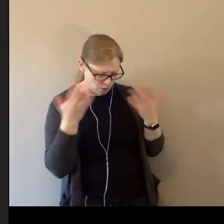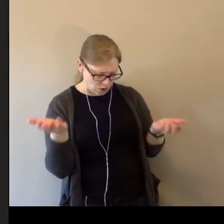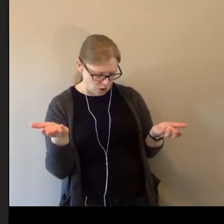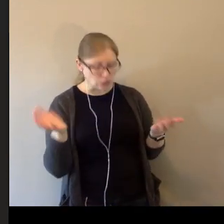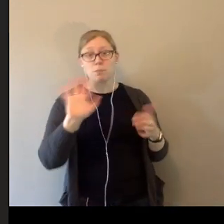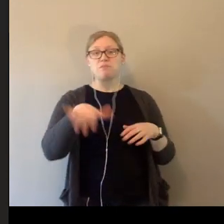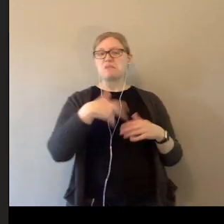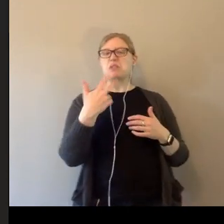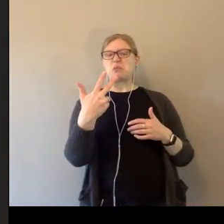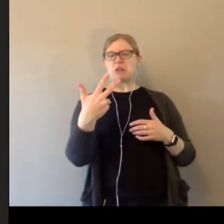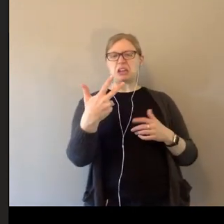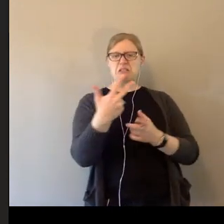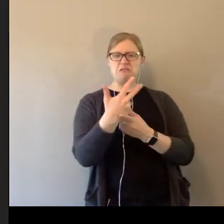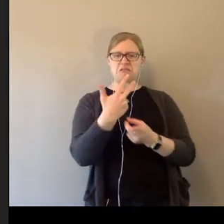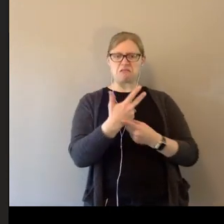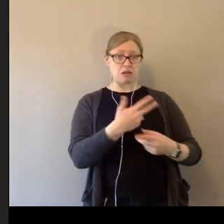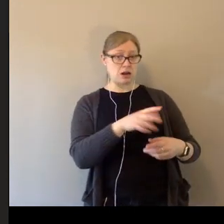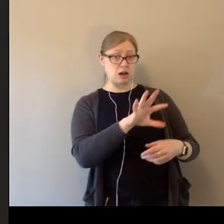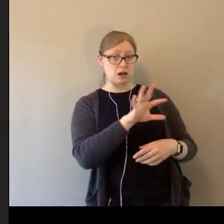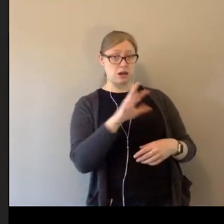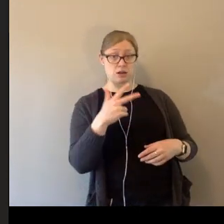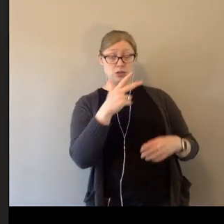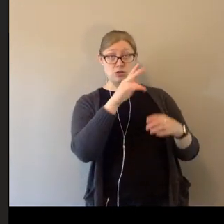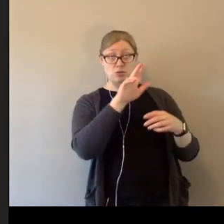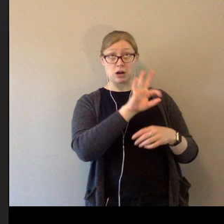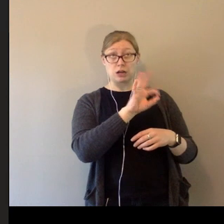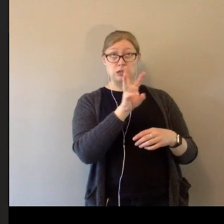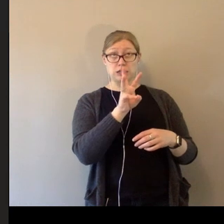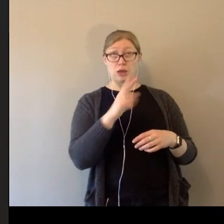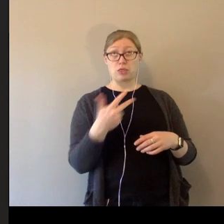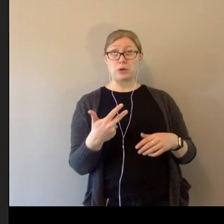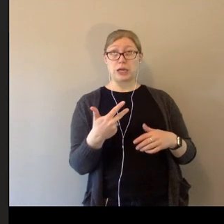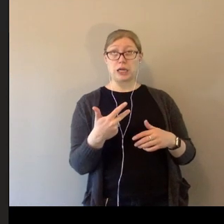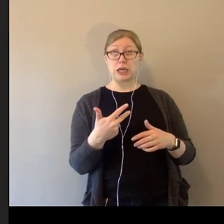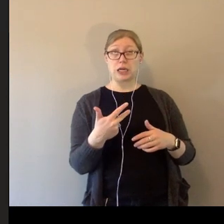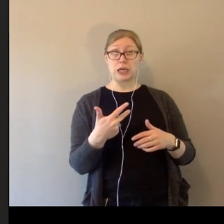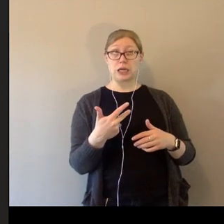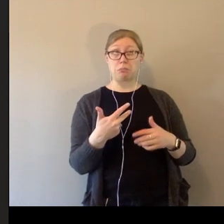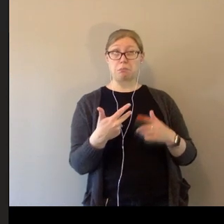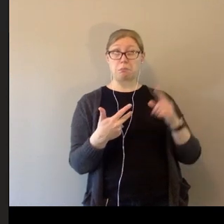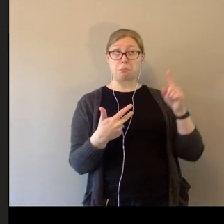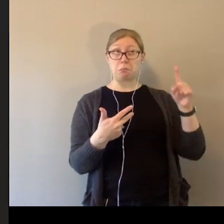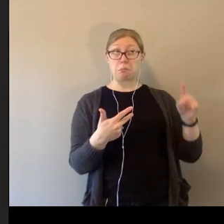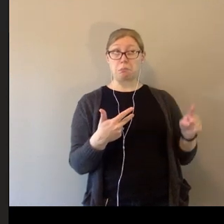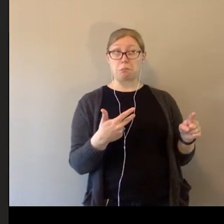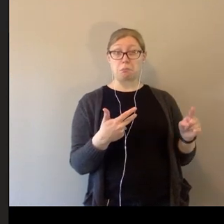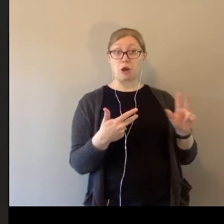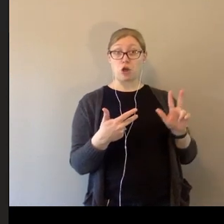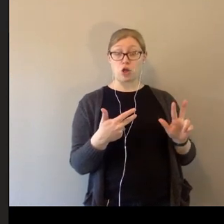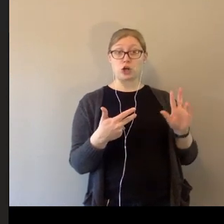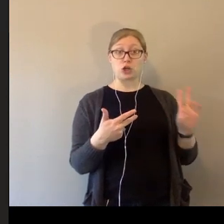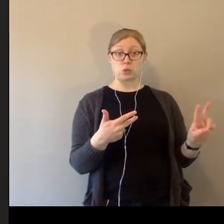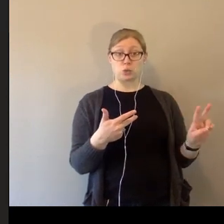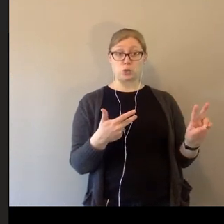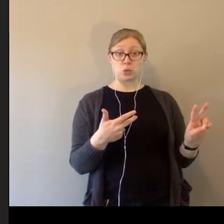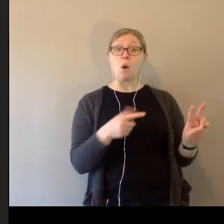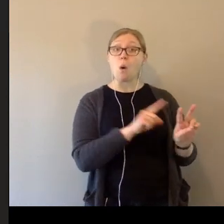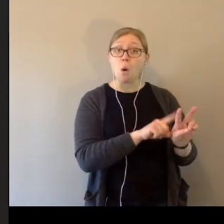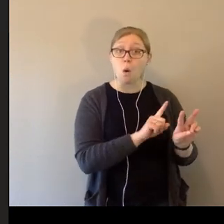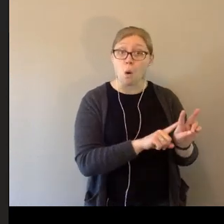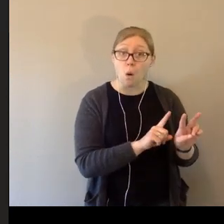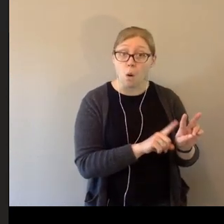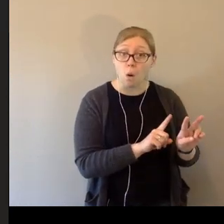So 96, 3, and it looks like that would be 32. And when I see 32, I can say,